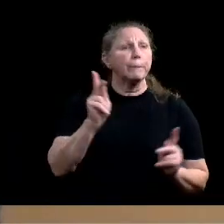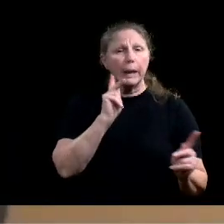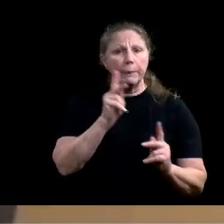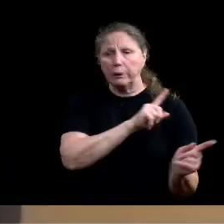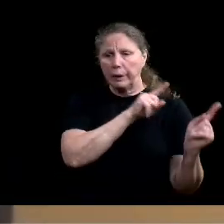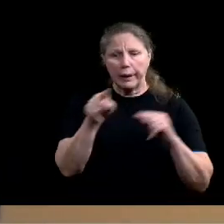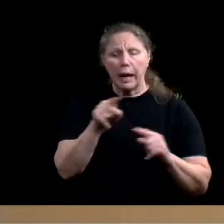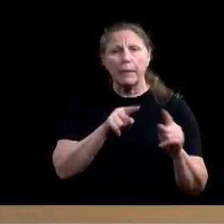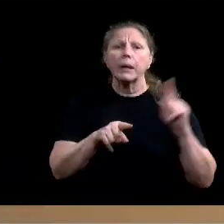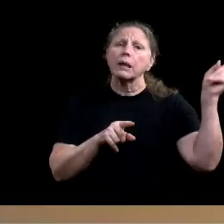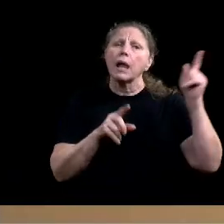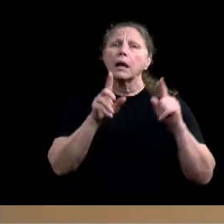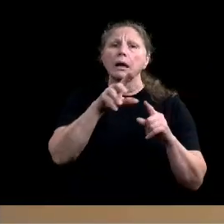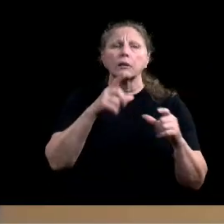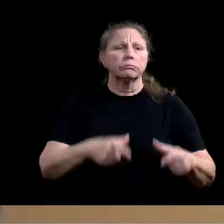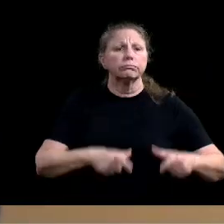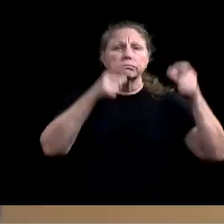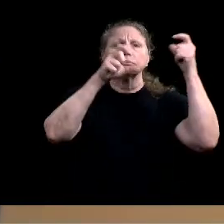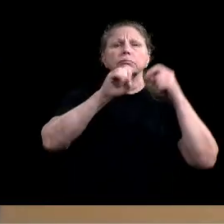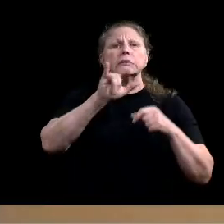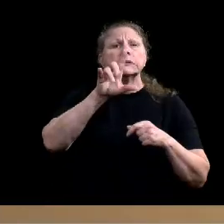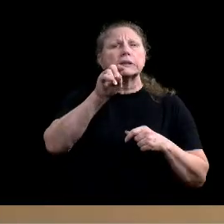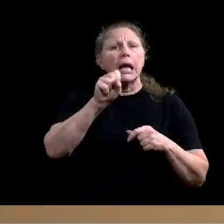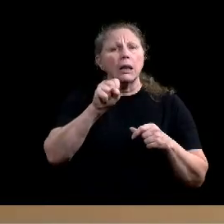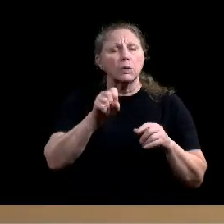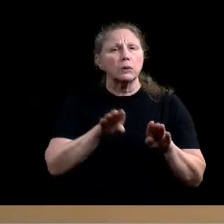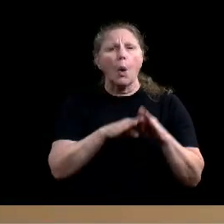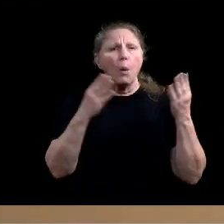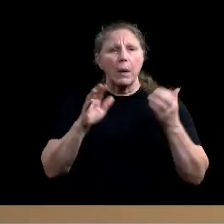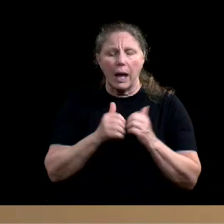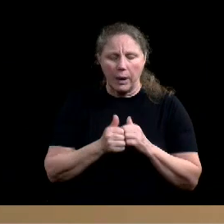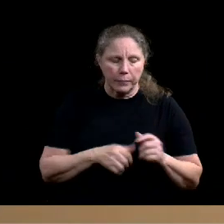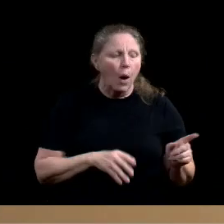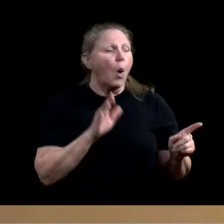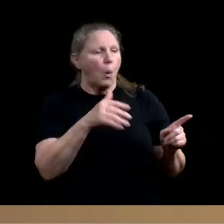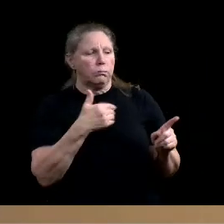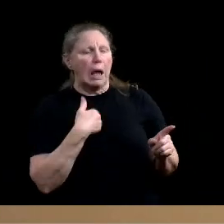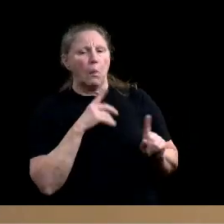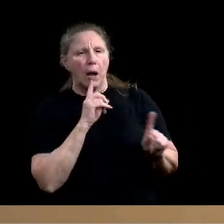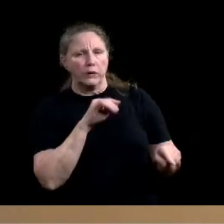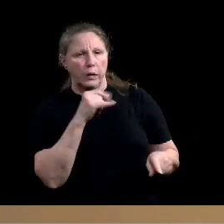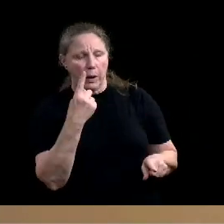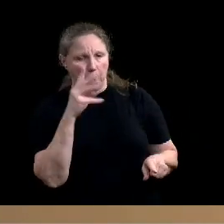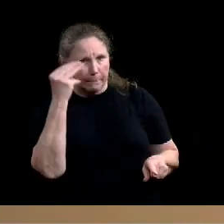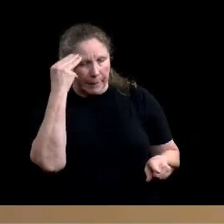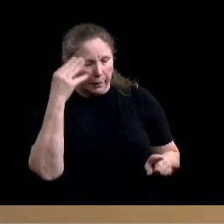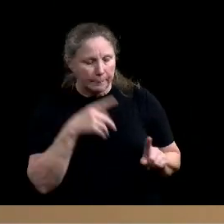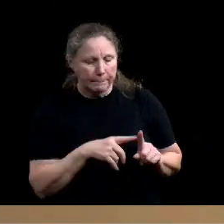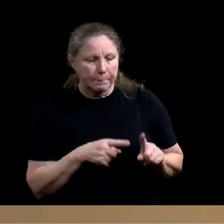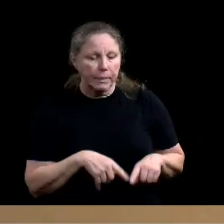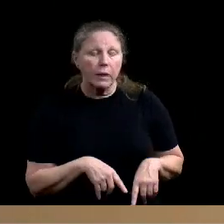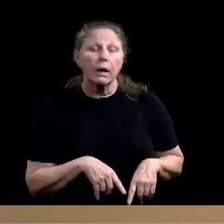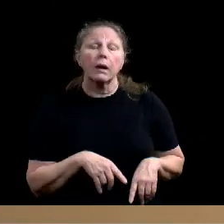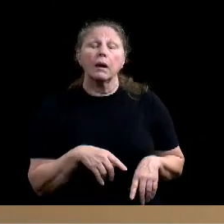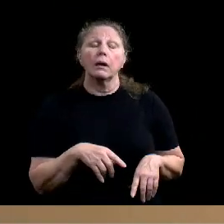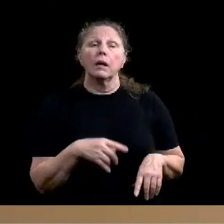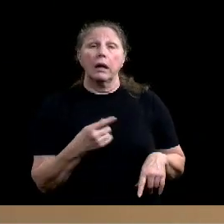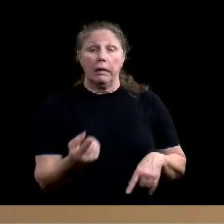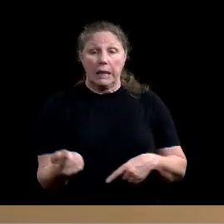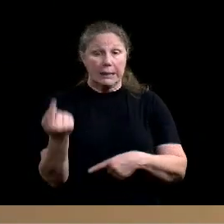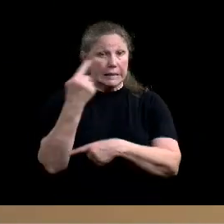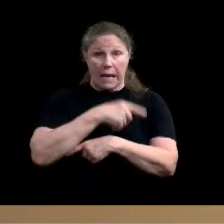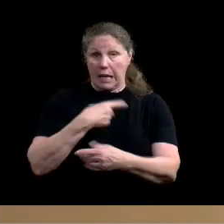Well, I can address that. We don't have a date that has been talked about with silos for reopening. I